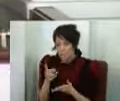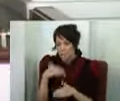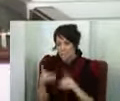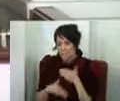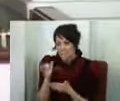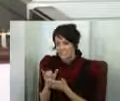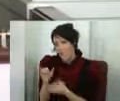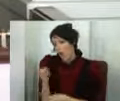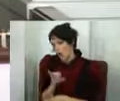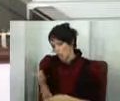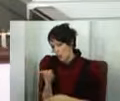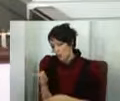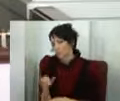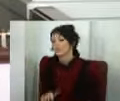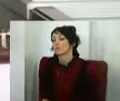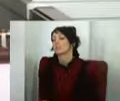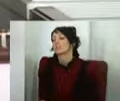and can do that as well. So